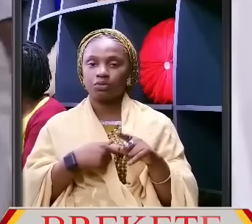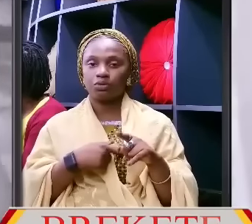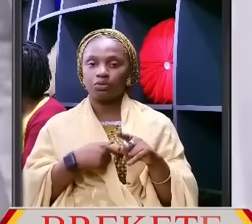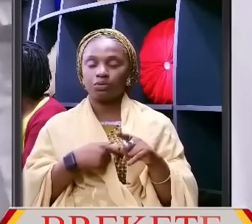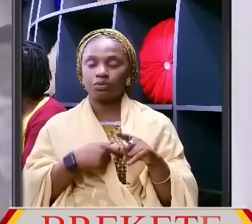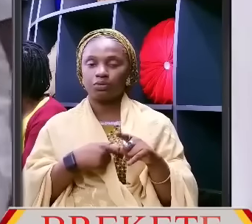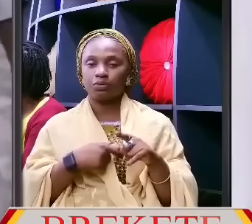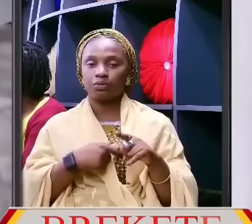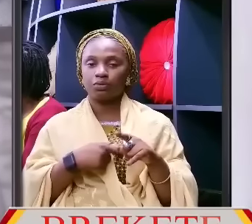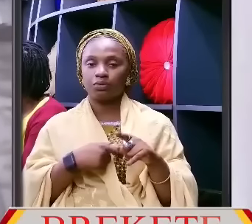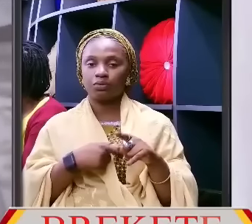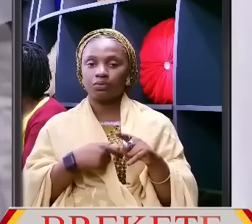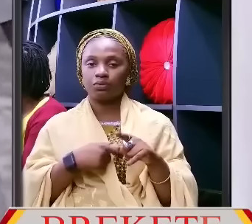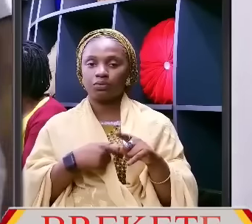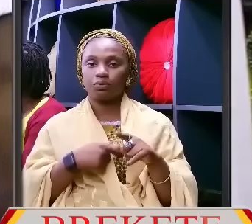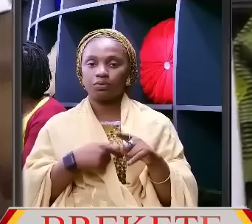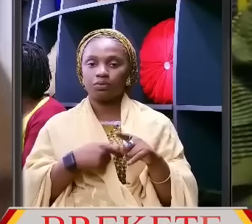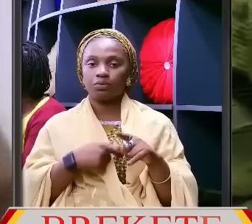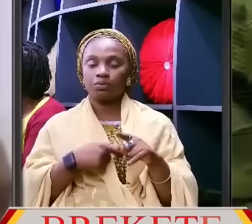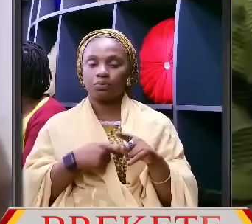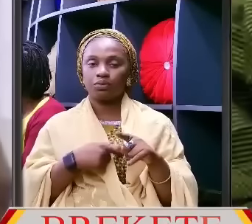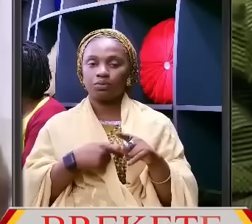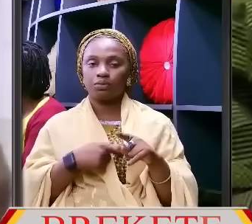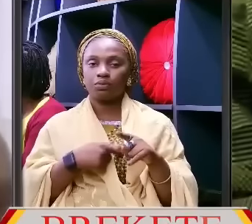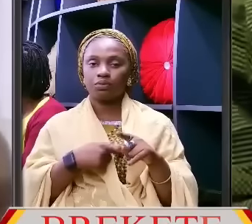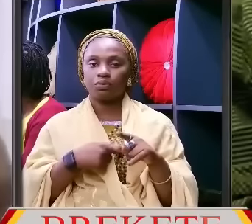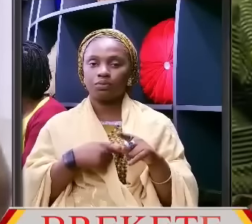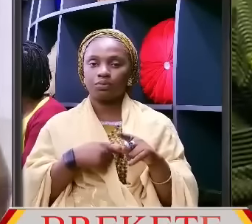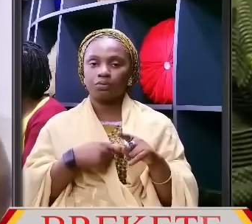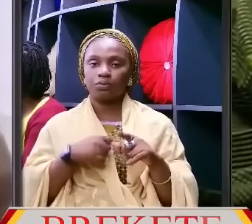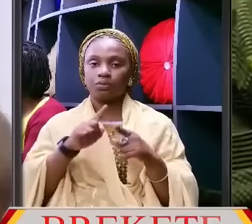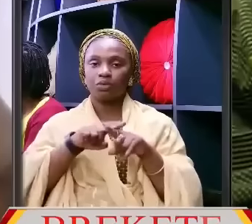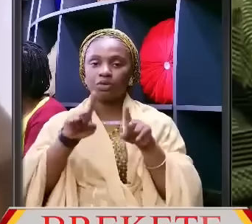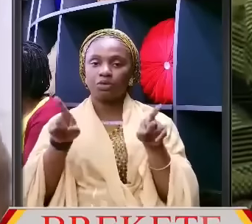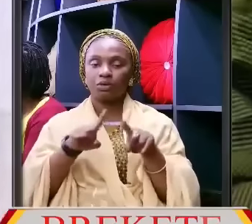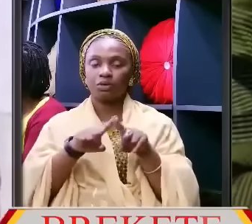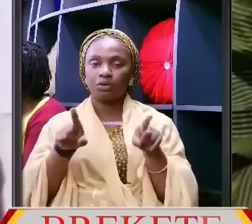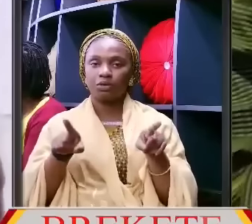Momo. Abdulaziz. Because in a different mode I will get.